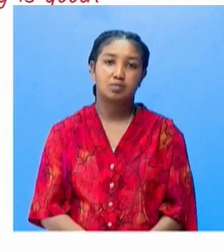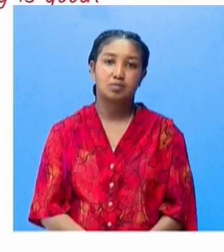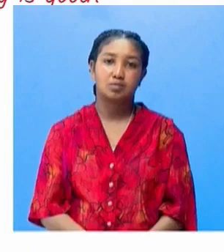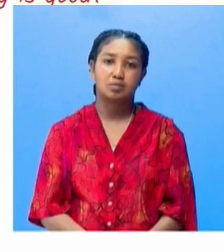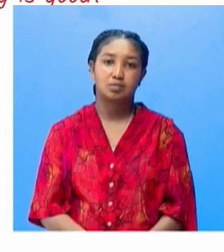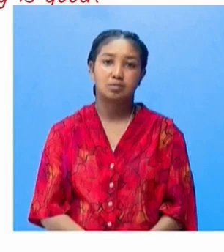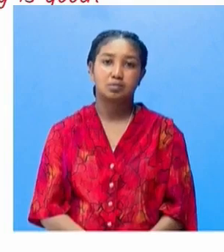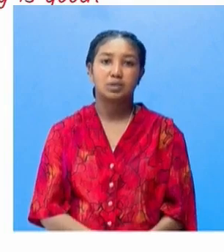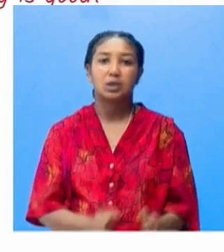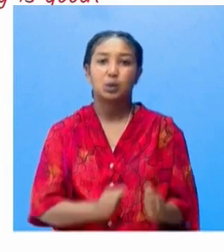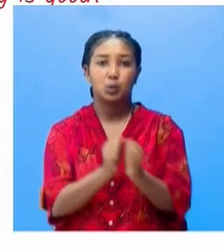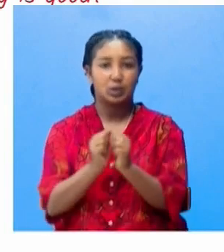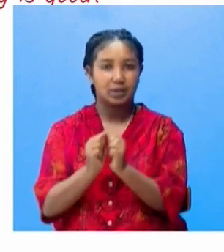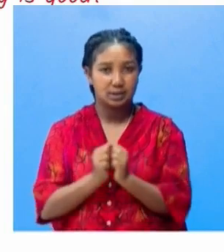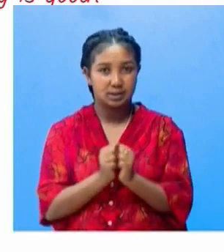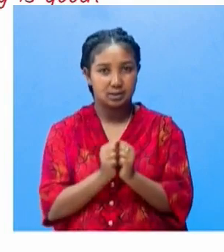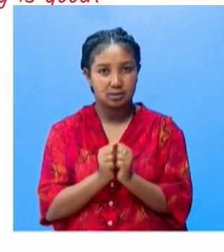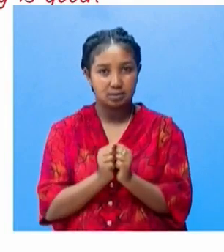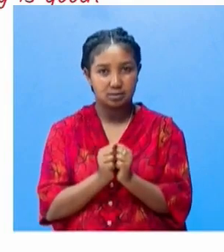with